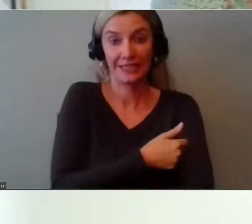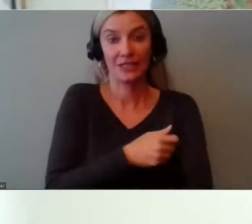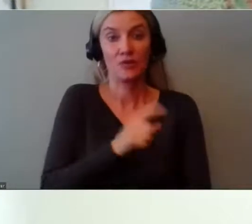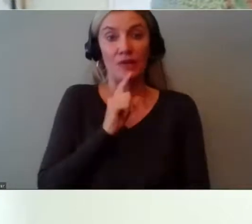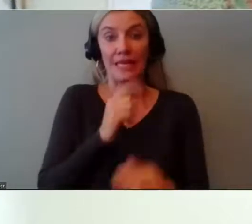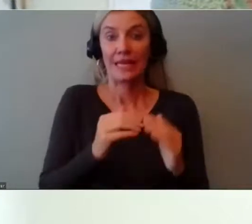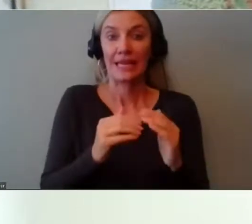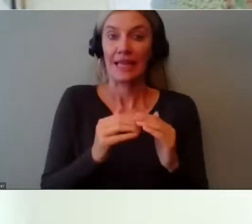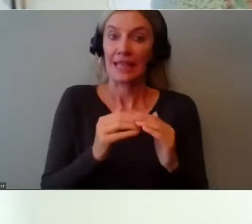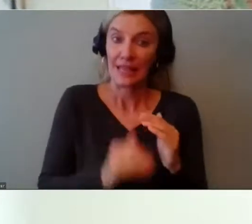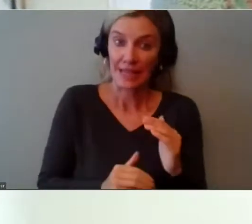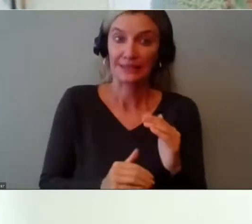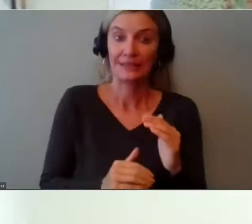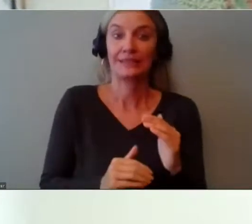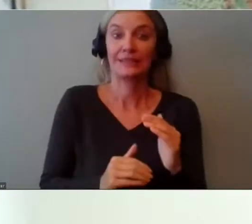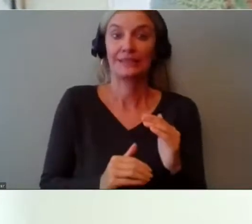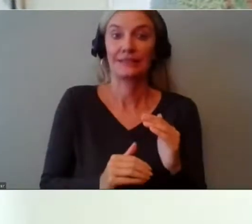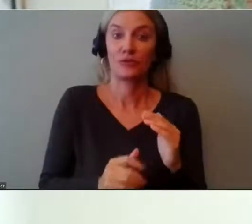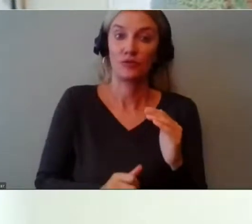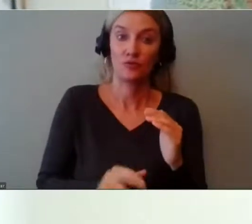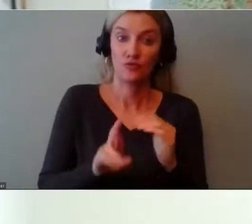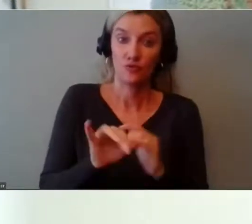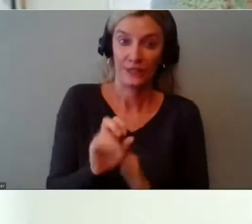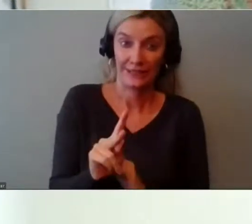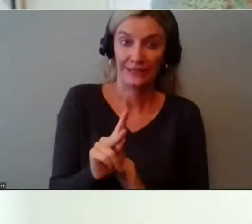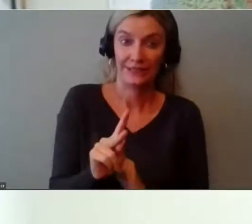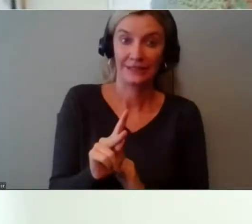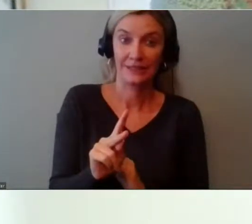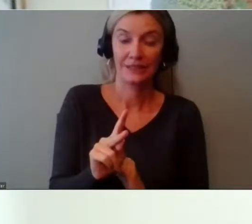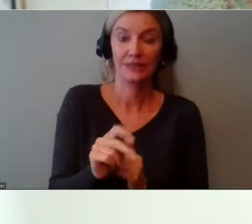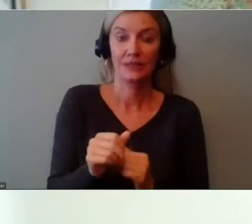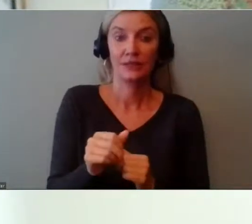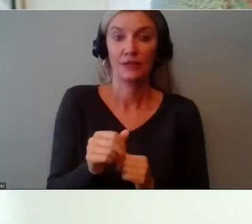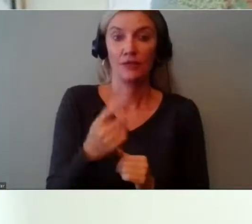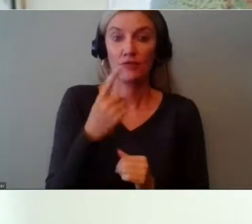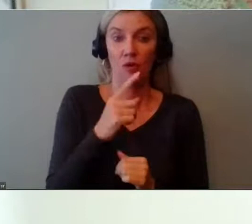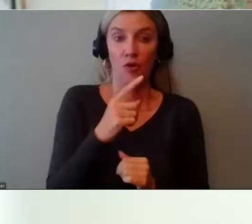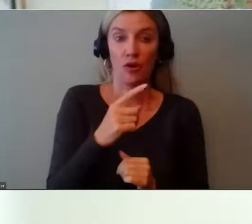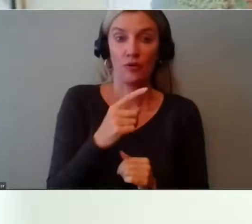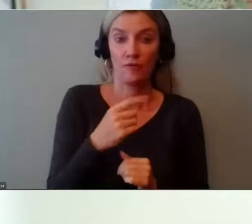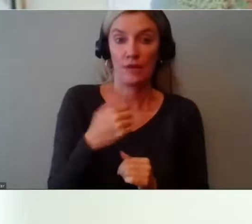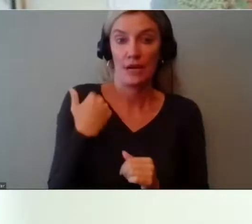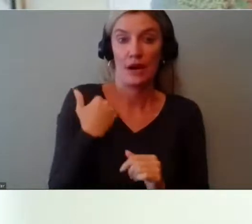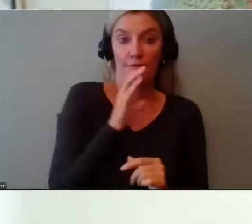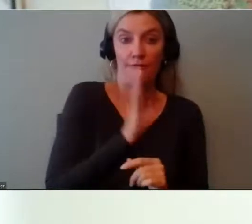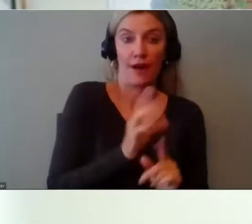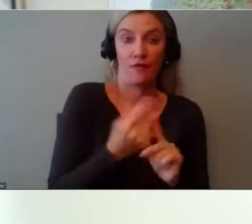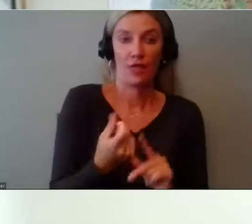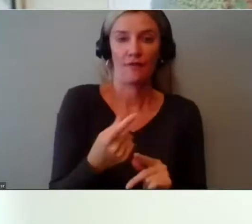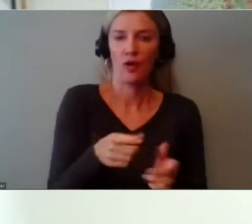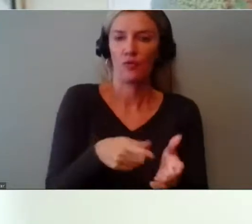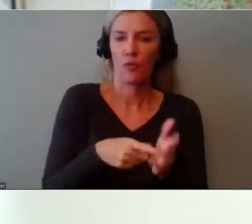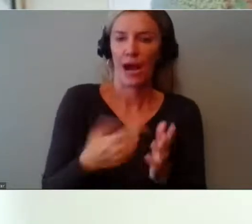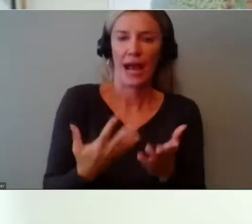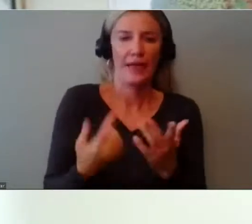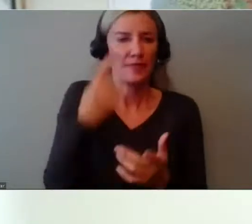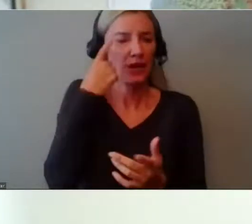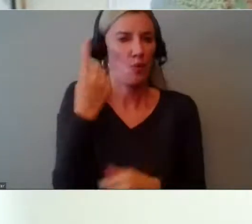significantly less, and required, I think, only 1 or 2